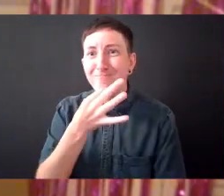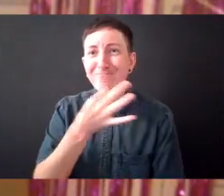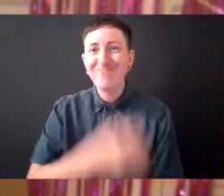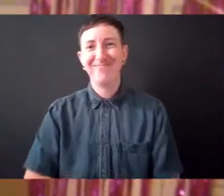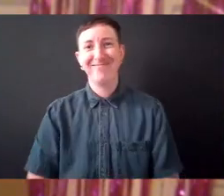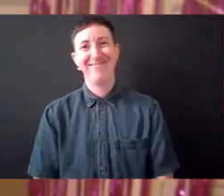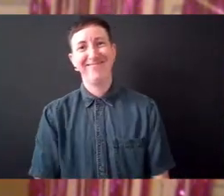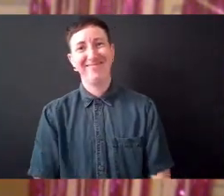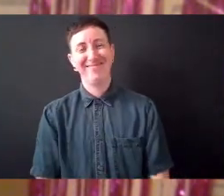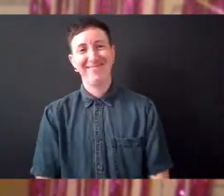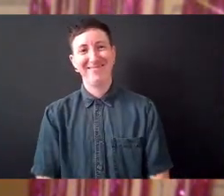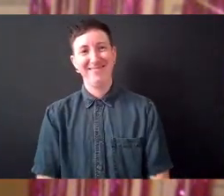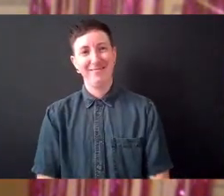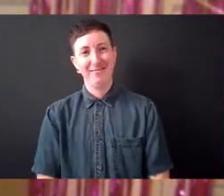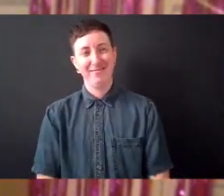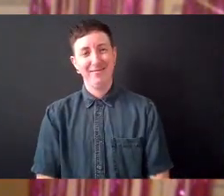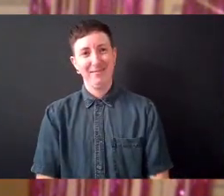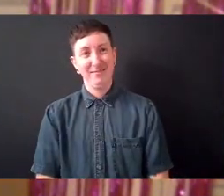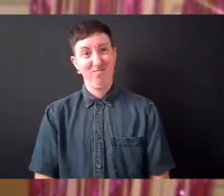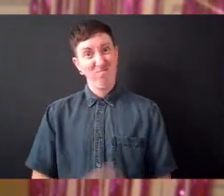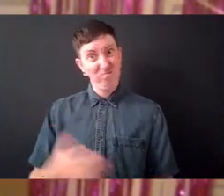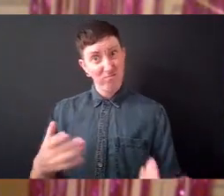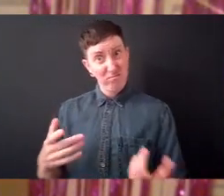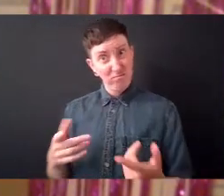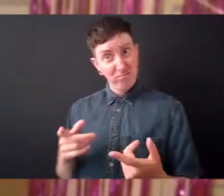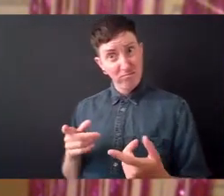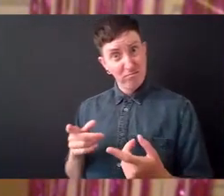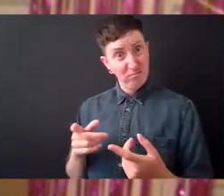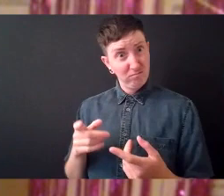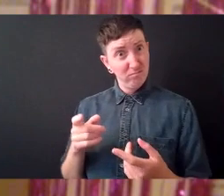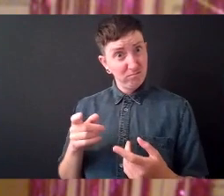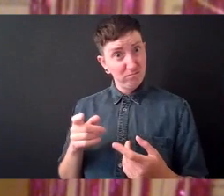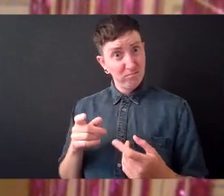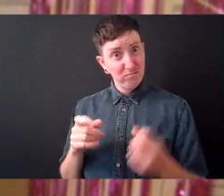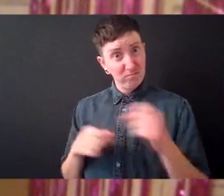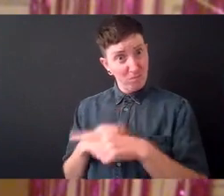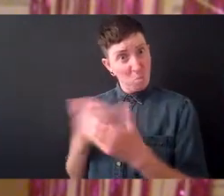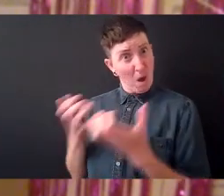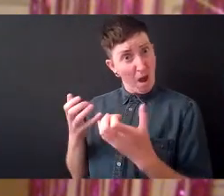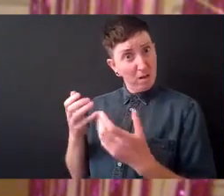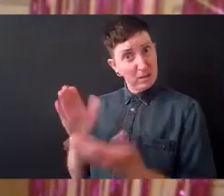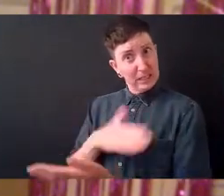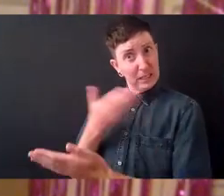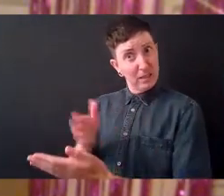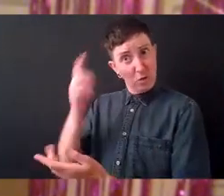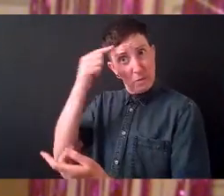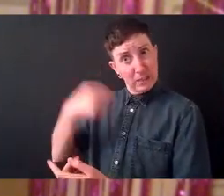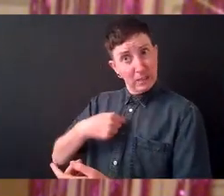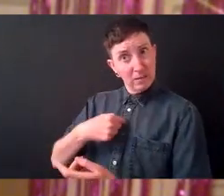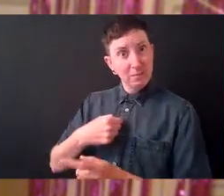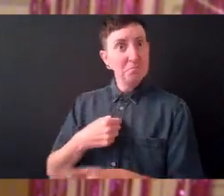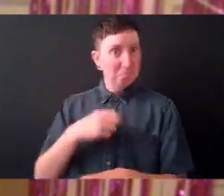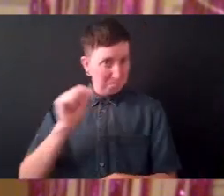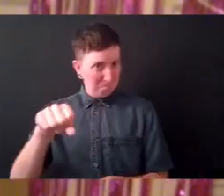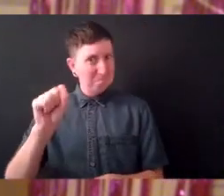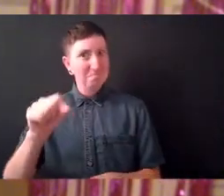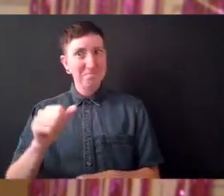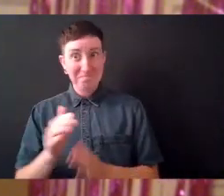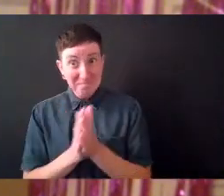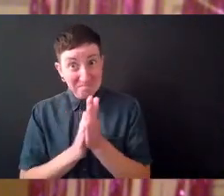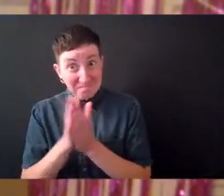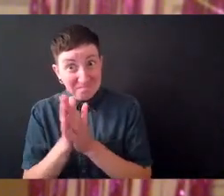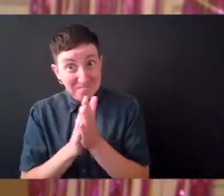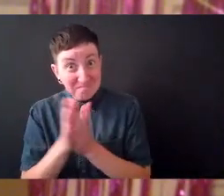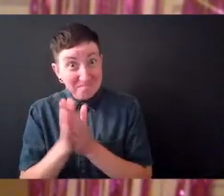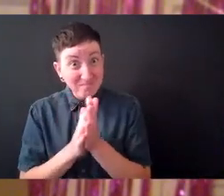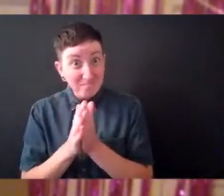I think that maybe, would you be willing to do a little show for us? Yeah. Are you gonna go